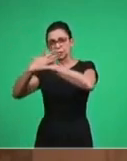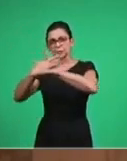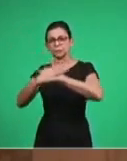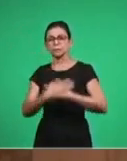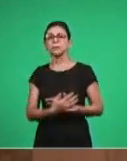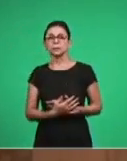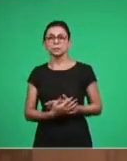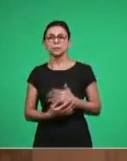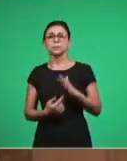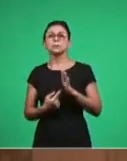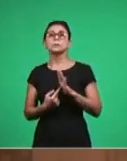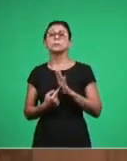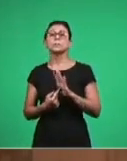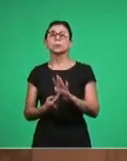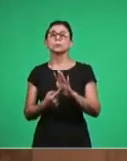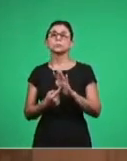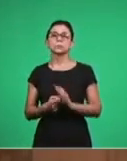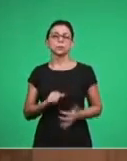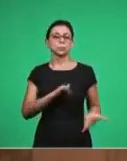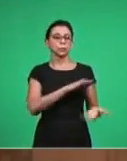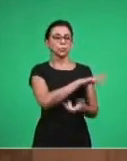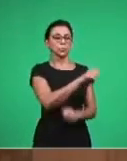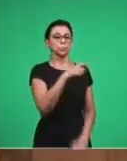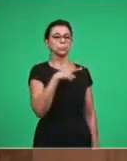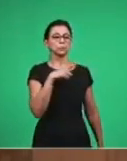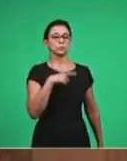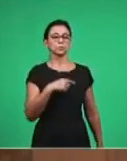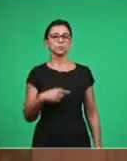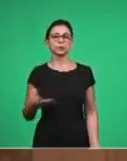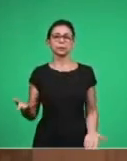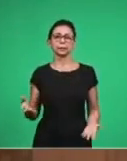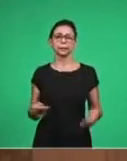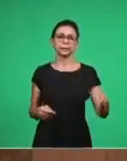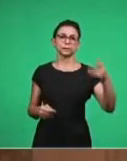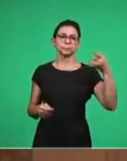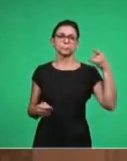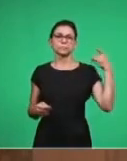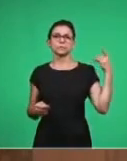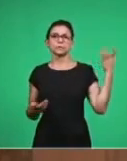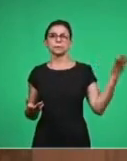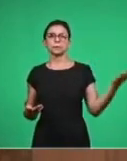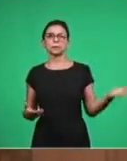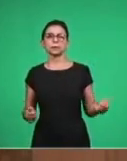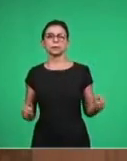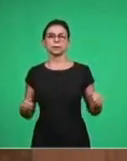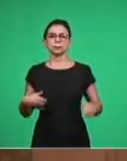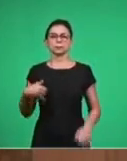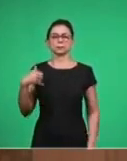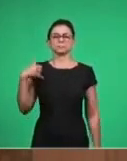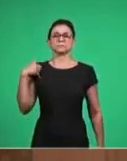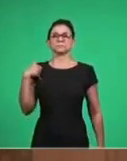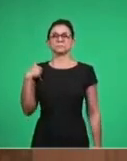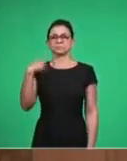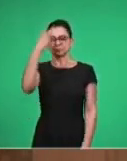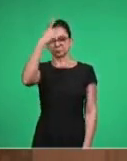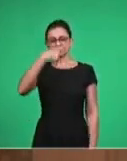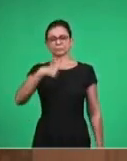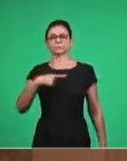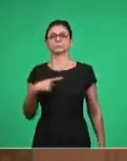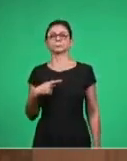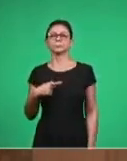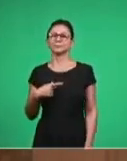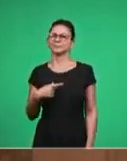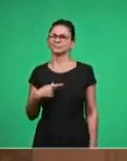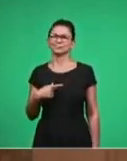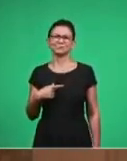And the wings covering the angel's feet represent the man who is strong in the path of the Lord, who is